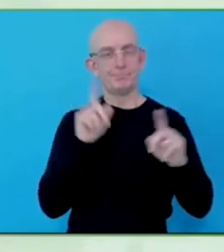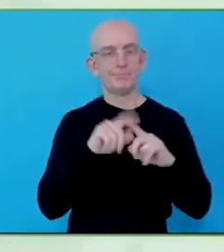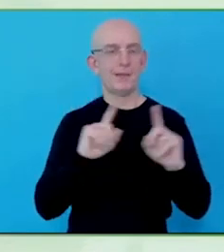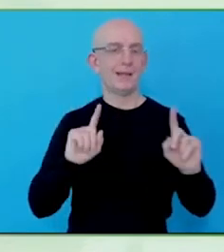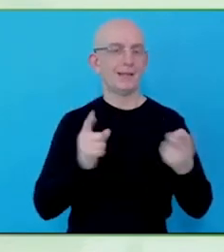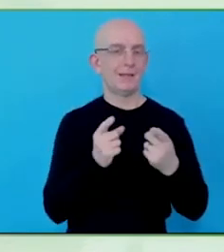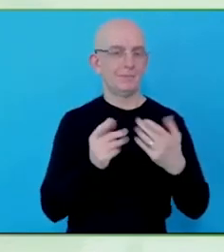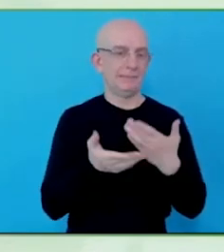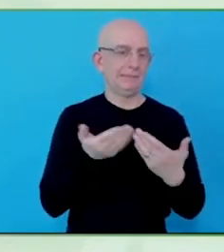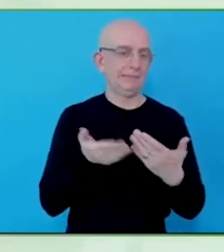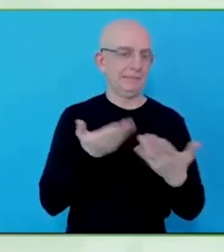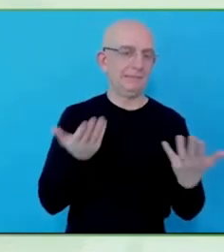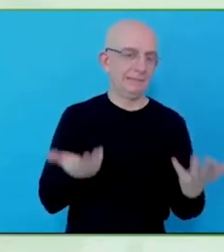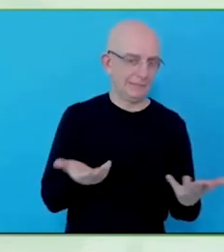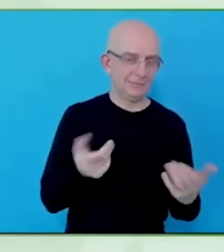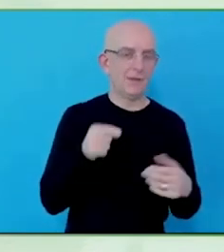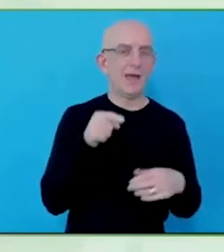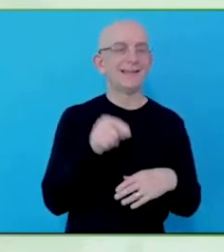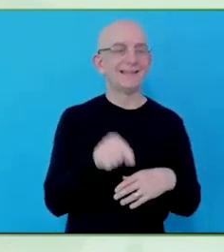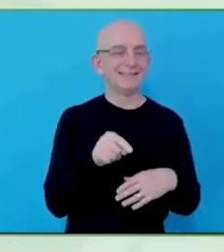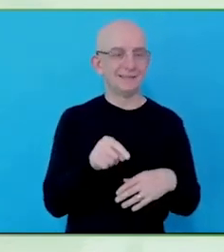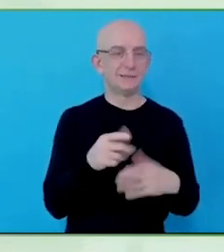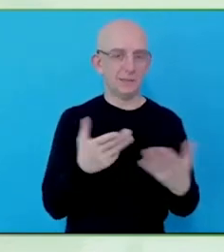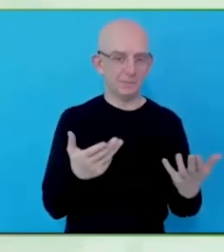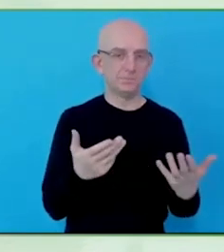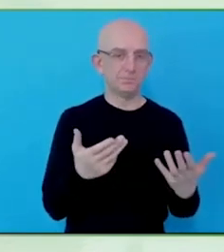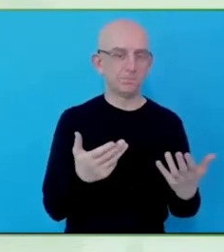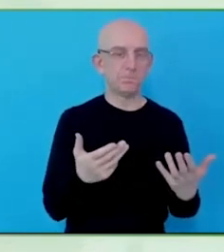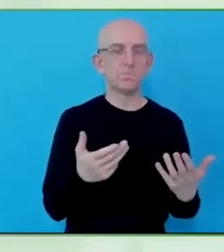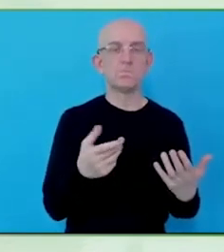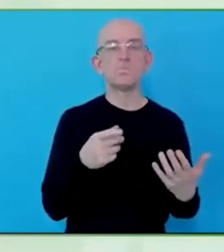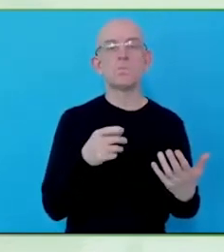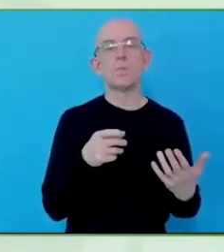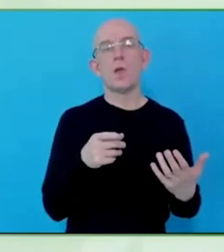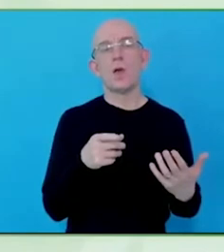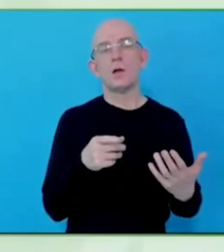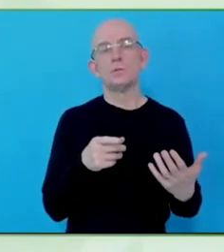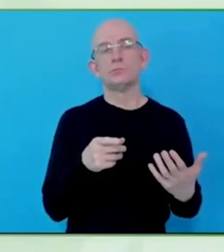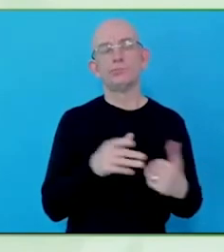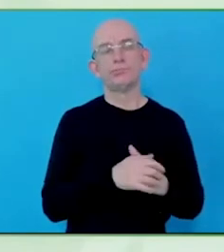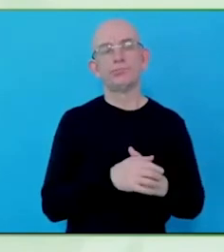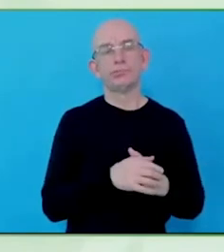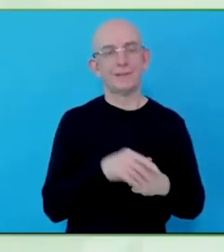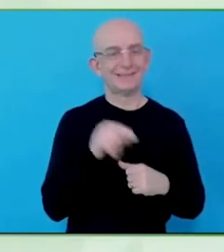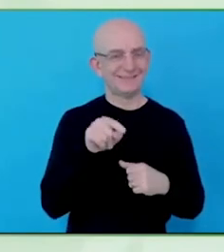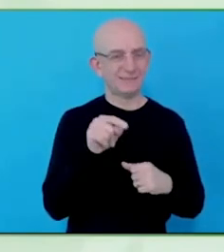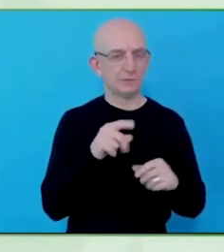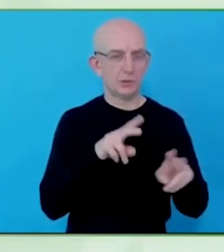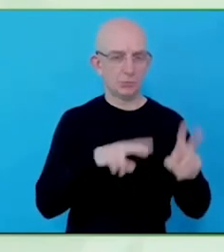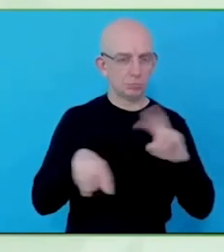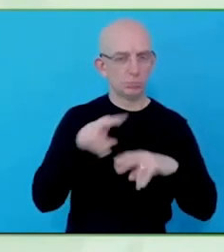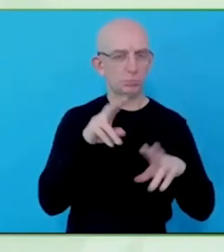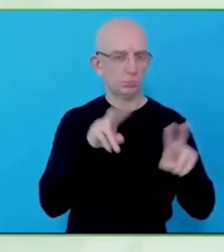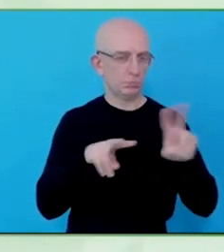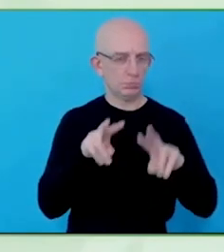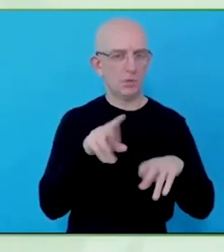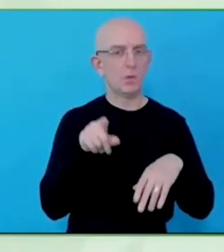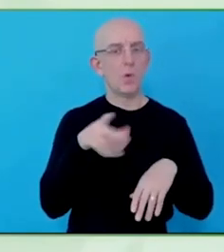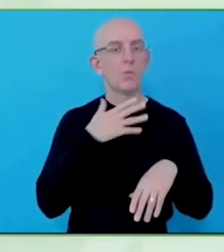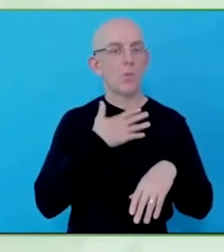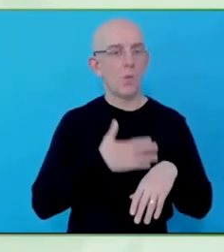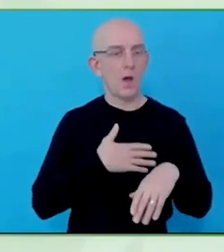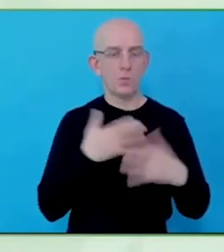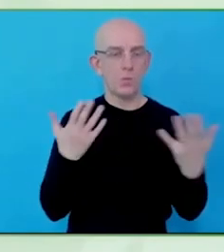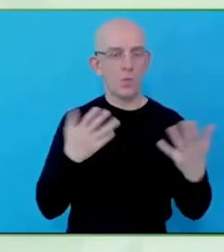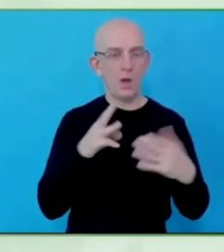You want a company that actually does the audit, doesn't outsource it to some audit firm. Very good. We have